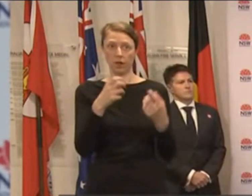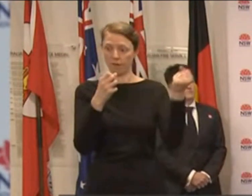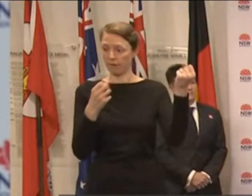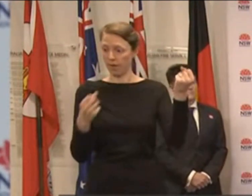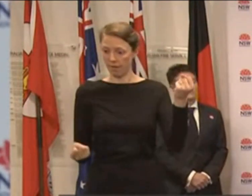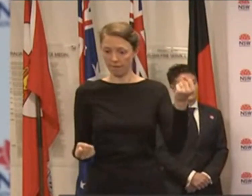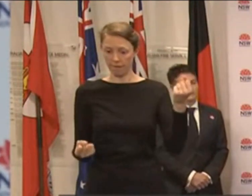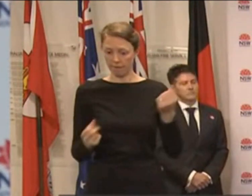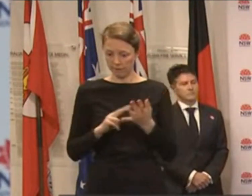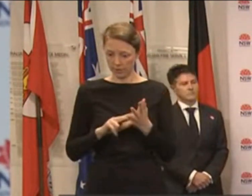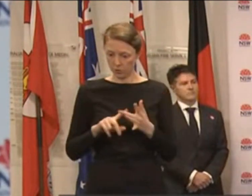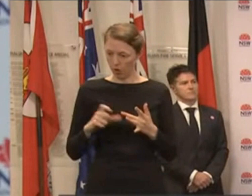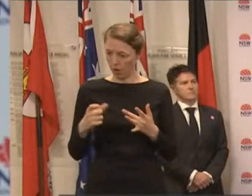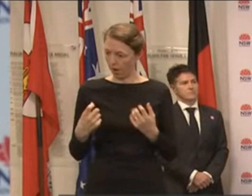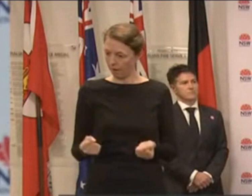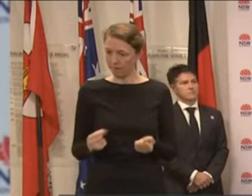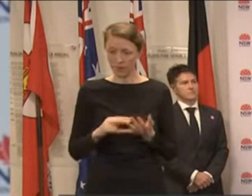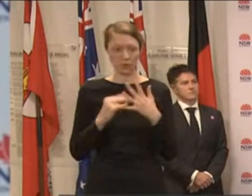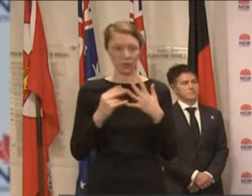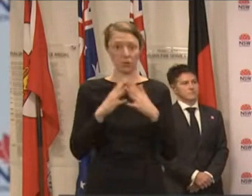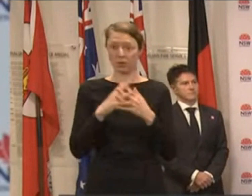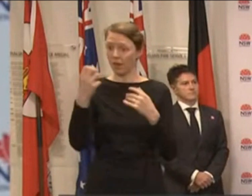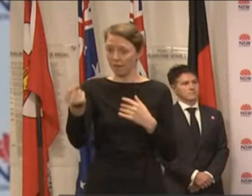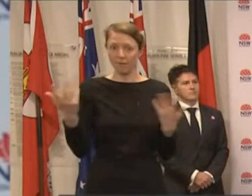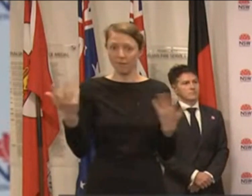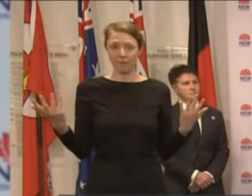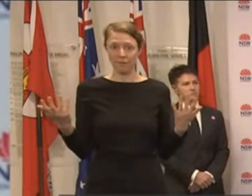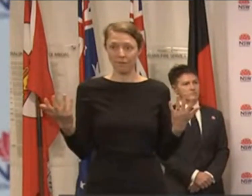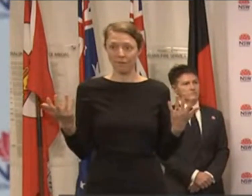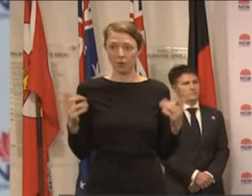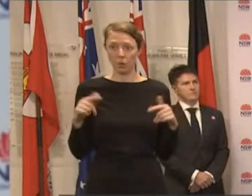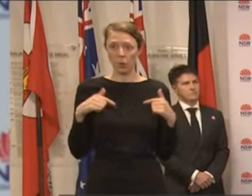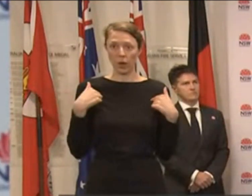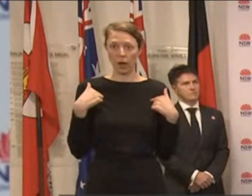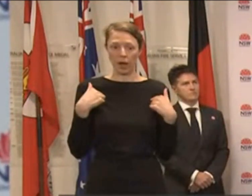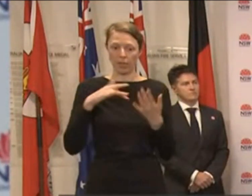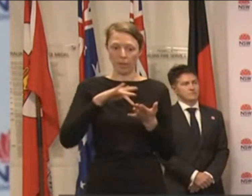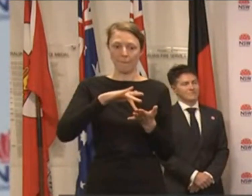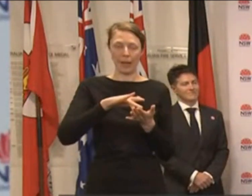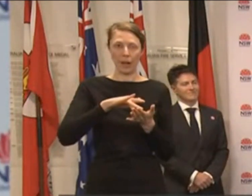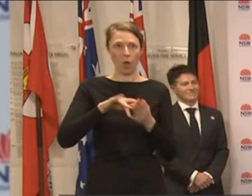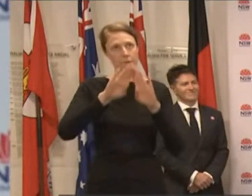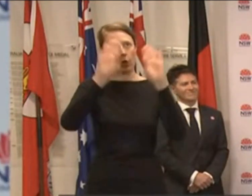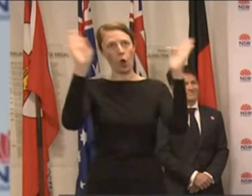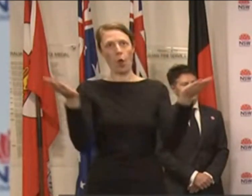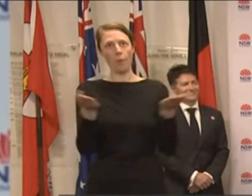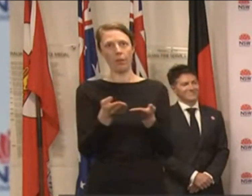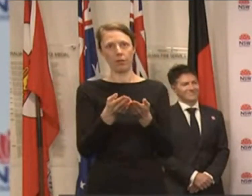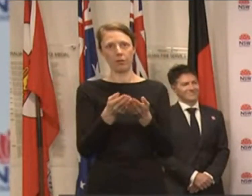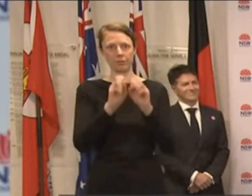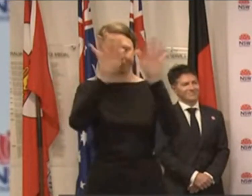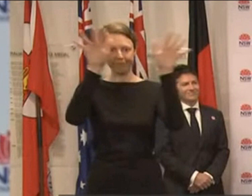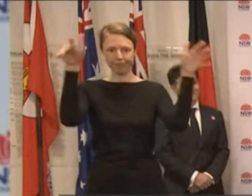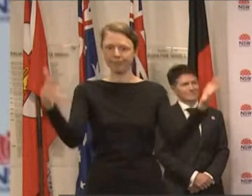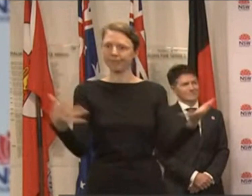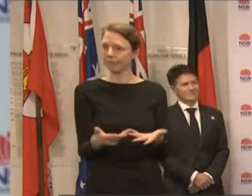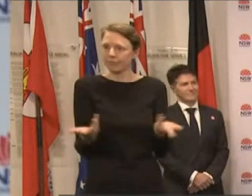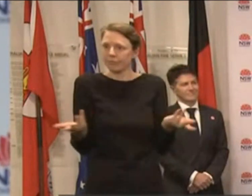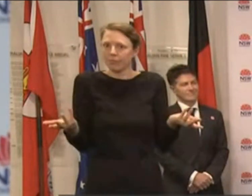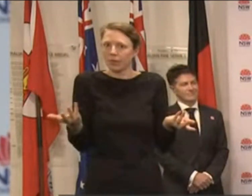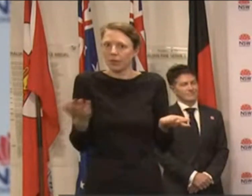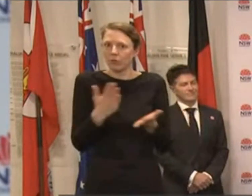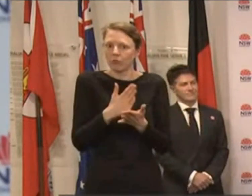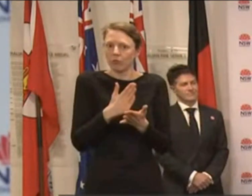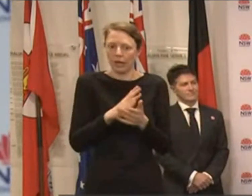working and doing all those things we want to do. So please don't let your guard down, be complacent, and also call up your friends,